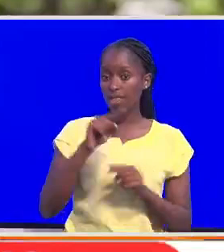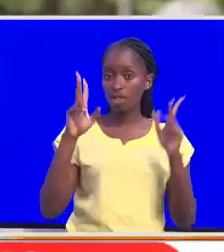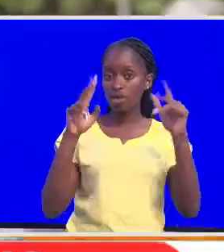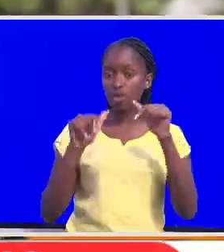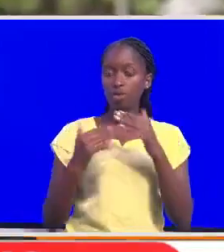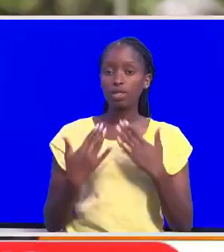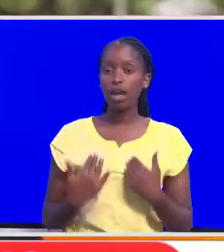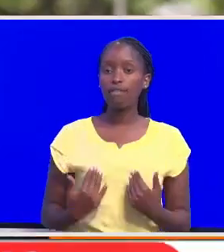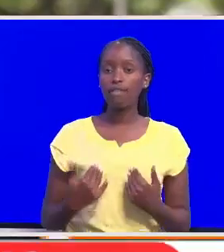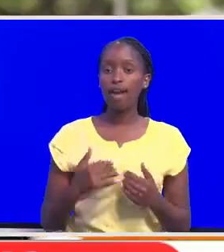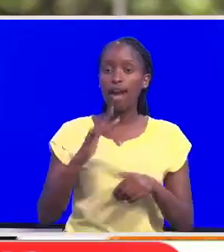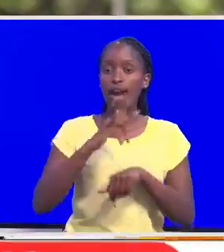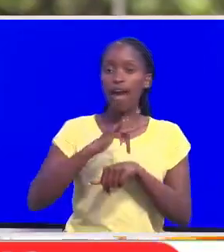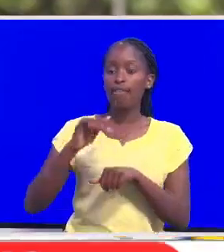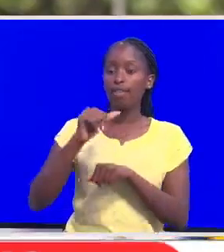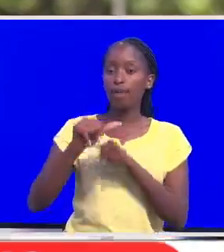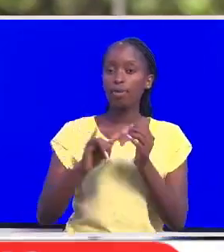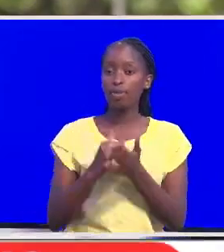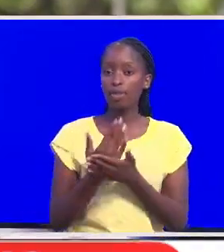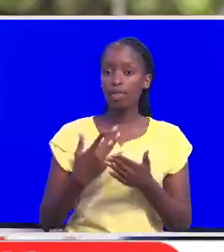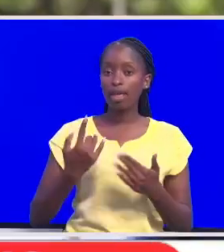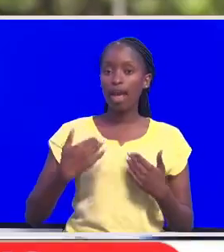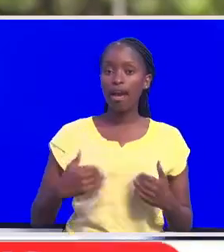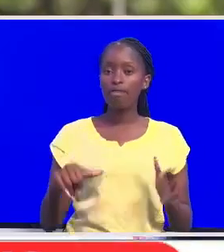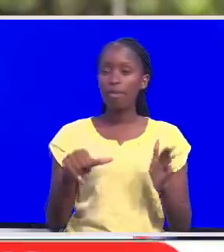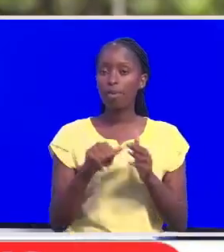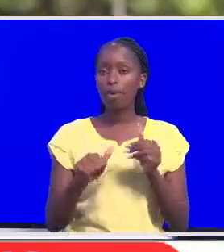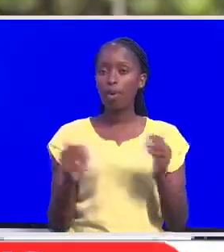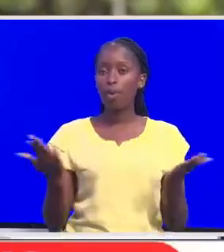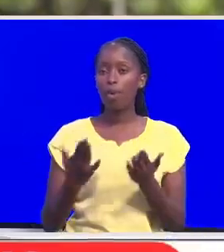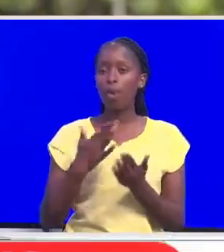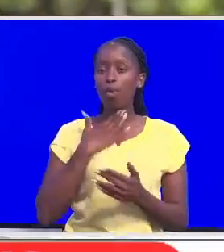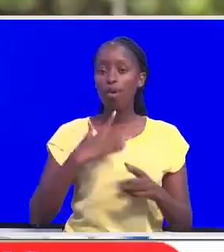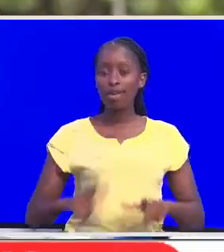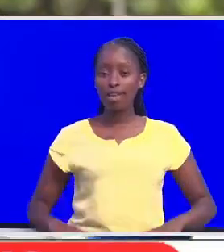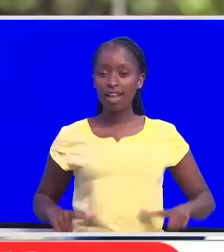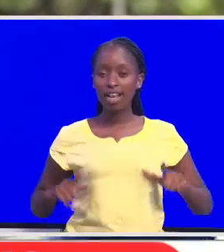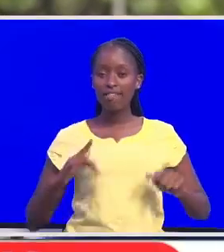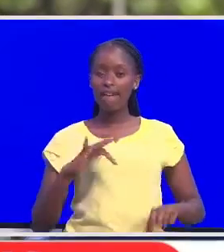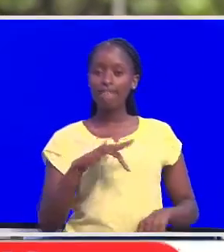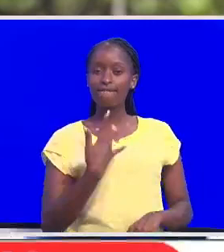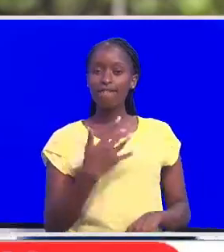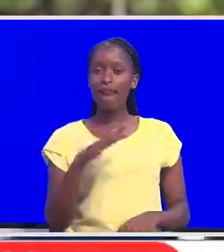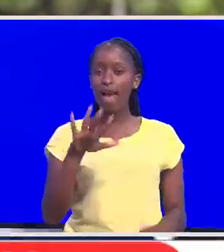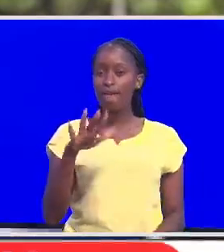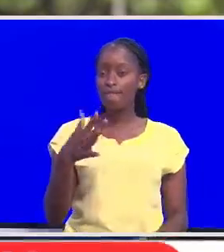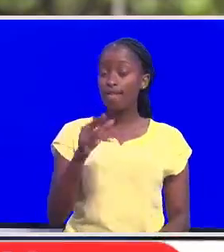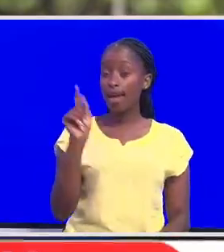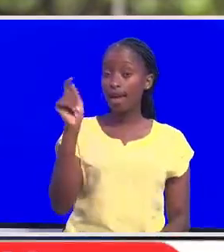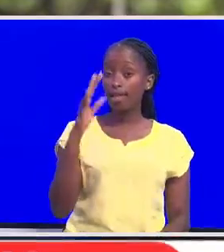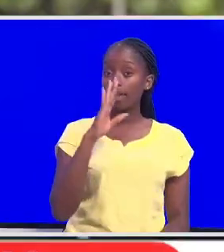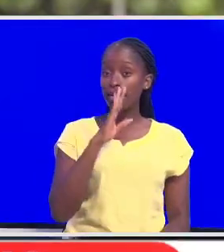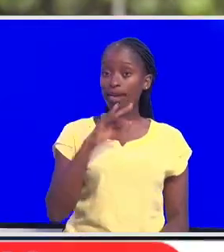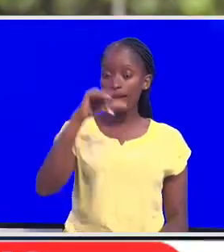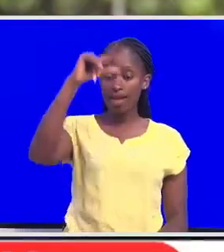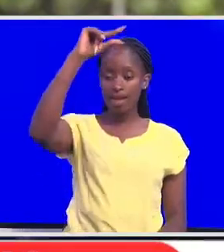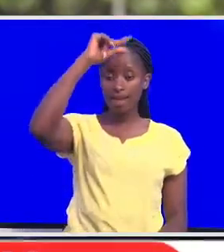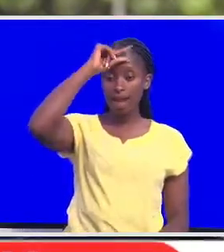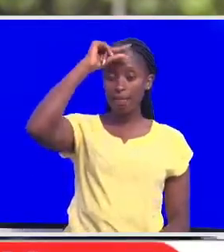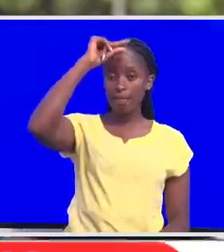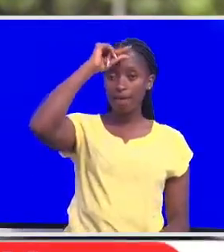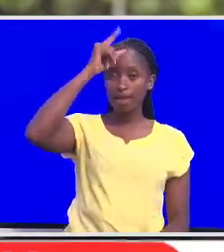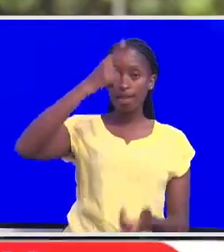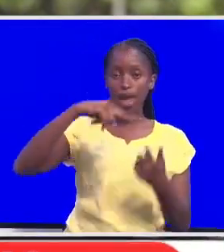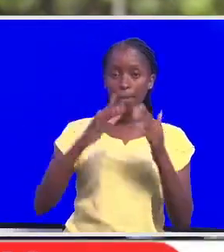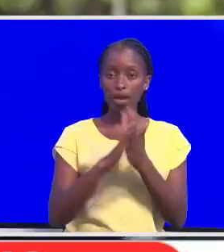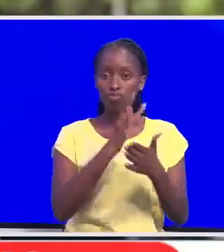us most. We don't have a problem with where to live. But so I don't feel like it is fair for Kenyans to tax, for the government to tax Kenyans,